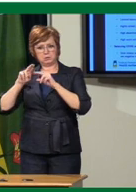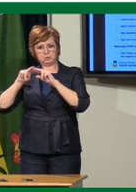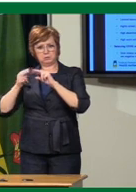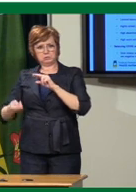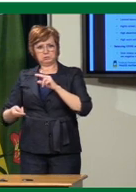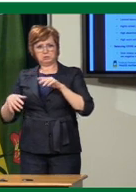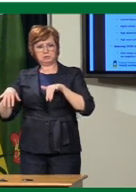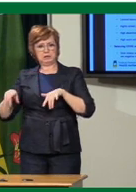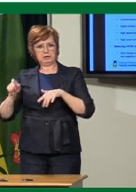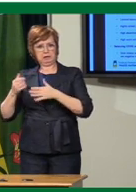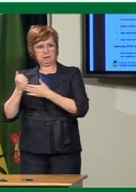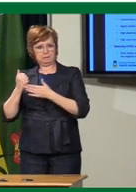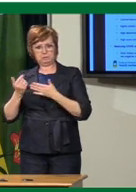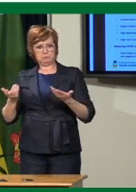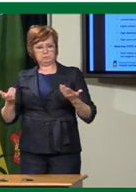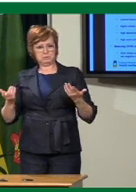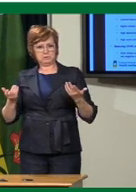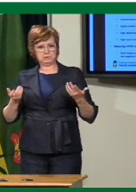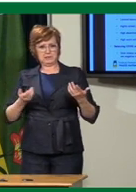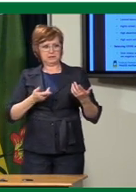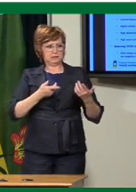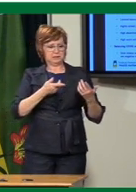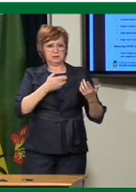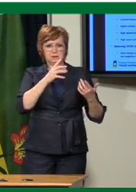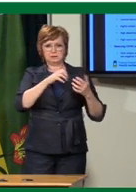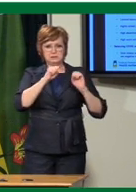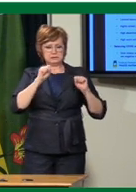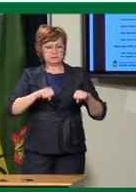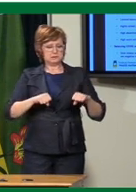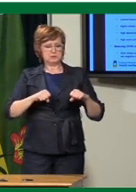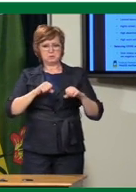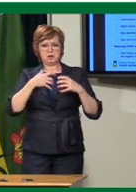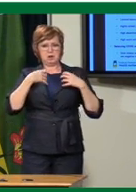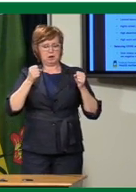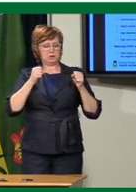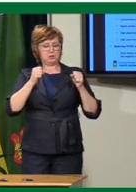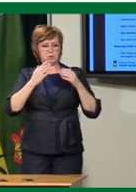can't access the everyday care that they need from our system.